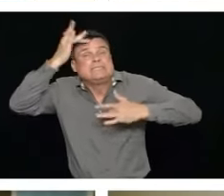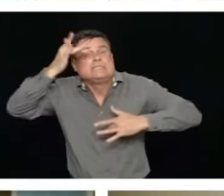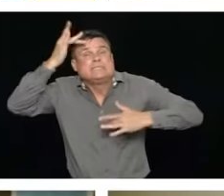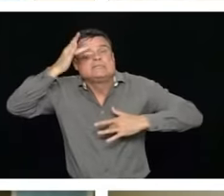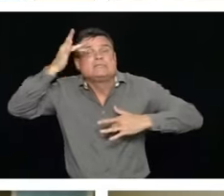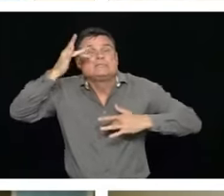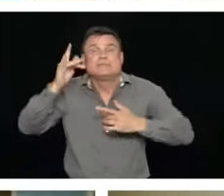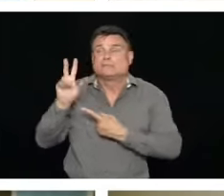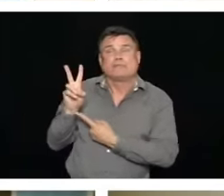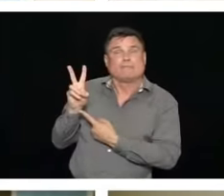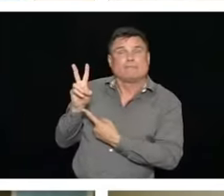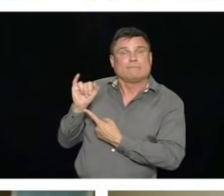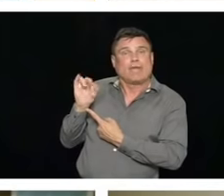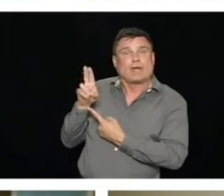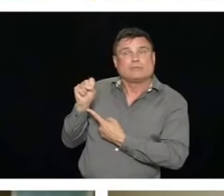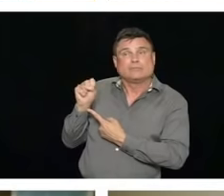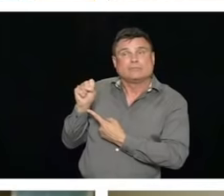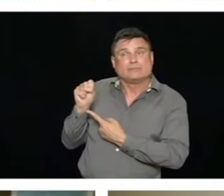adults.